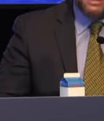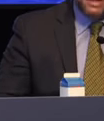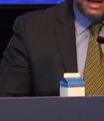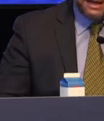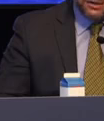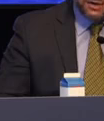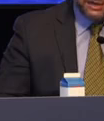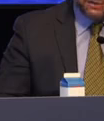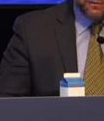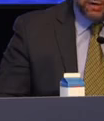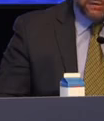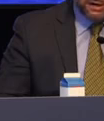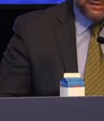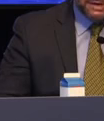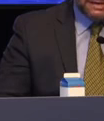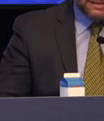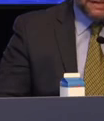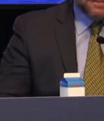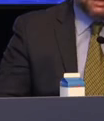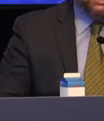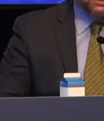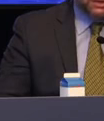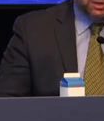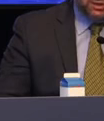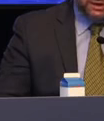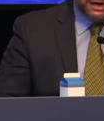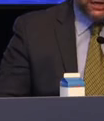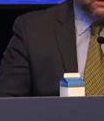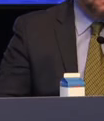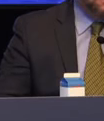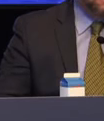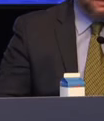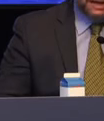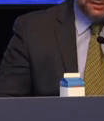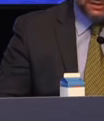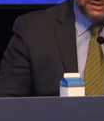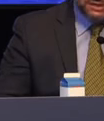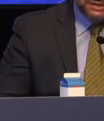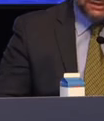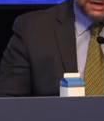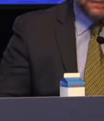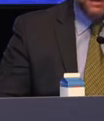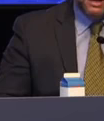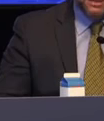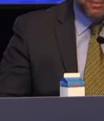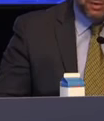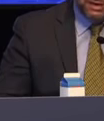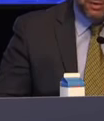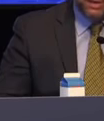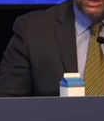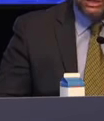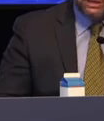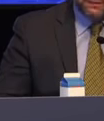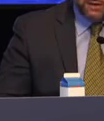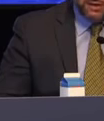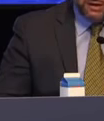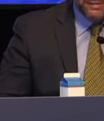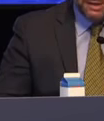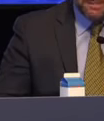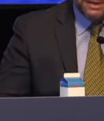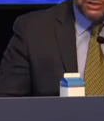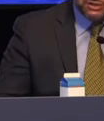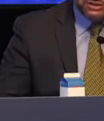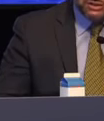a sophisticated international fraud ring that may have potentially stolen hundreds of millions of dollars intended for the unemployed in Washington,